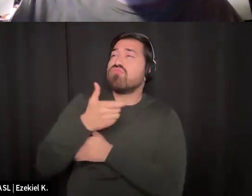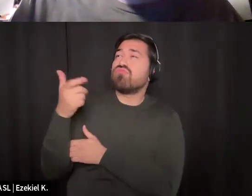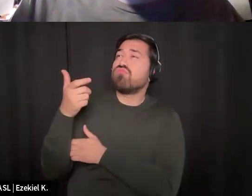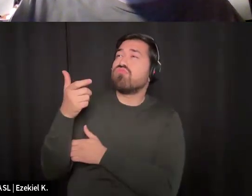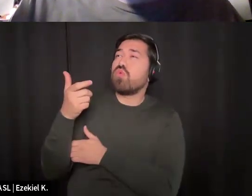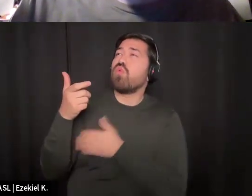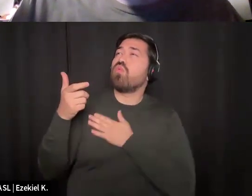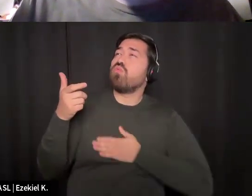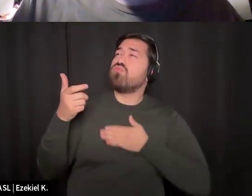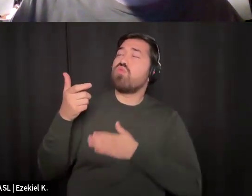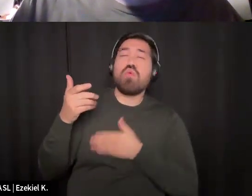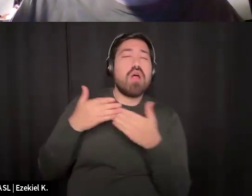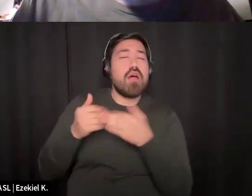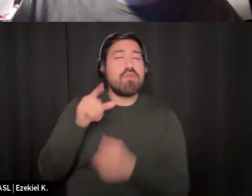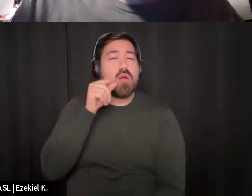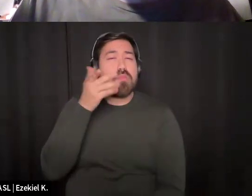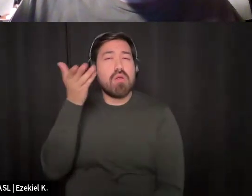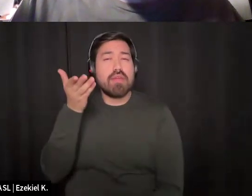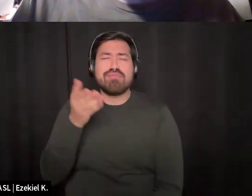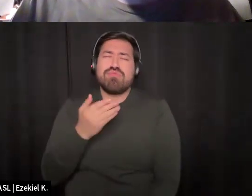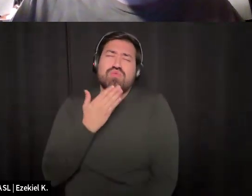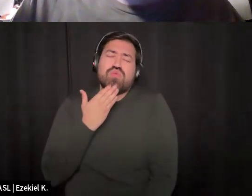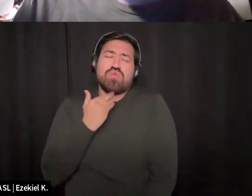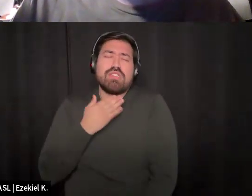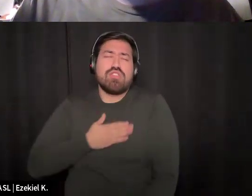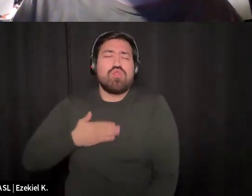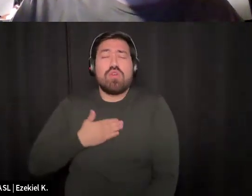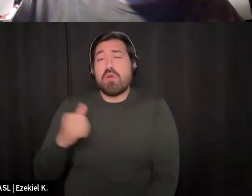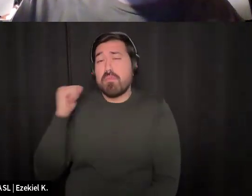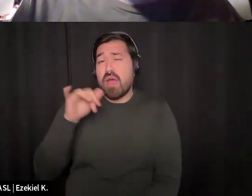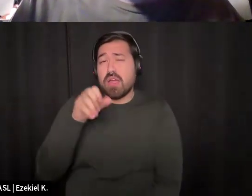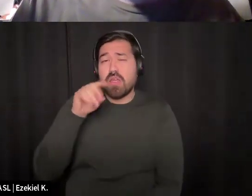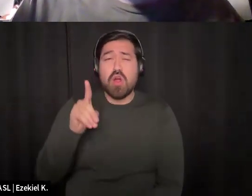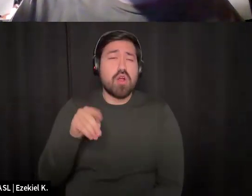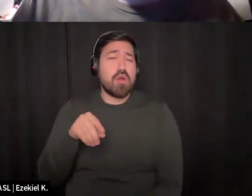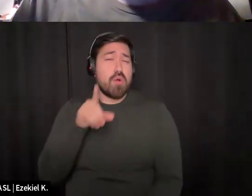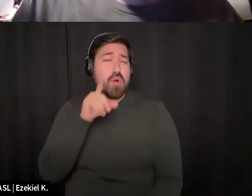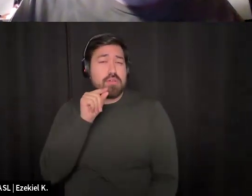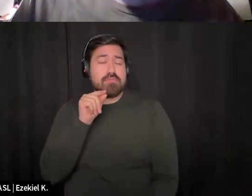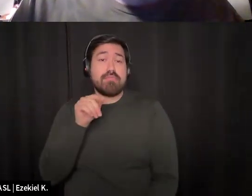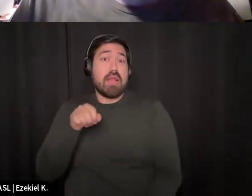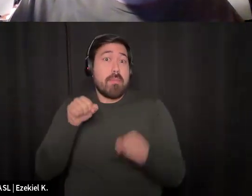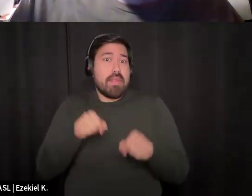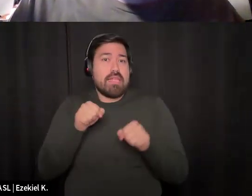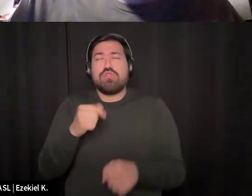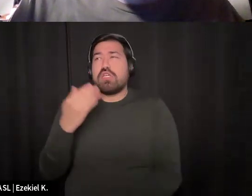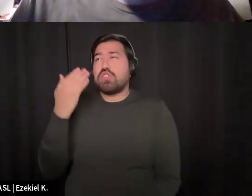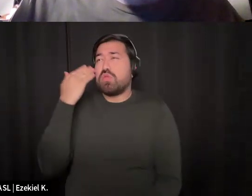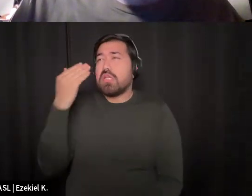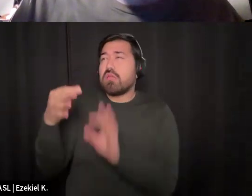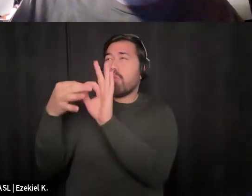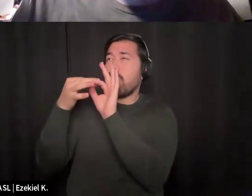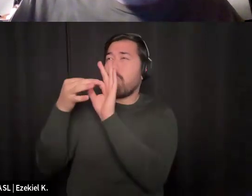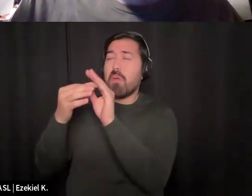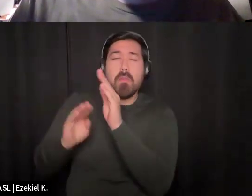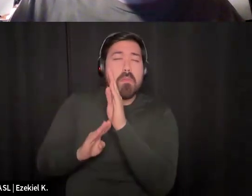them. And there's a particular sweetness, I think, to backyard birds, right? Like our ability to get to know them in a different way.